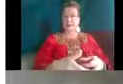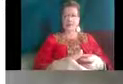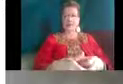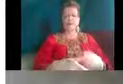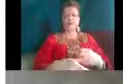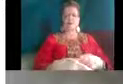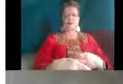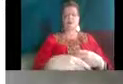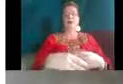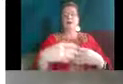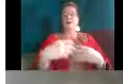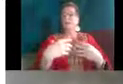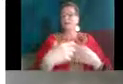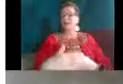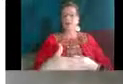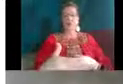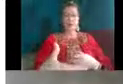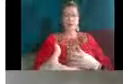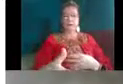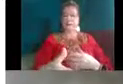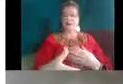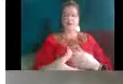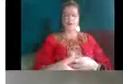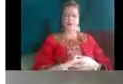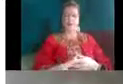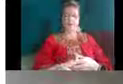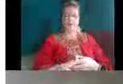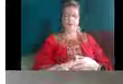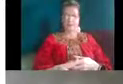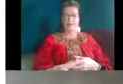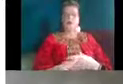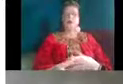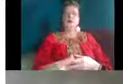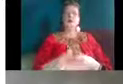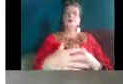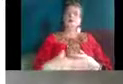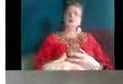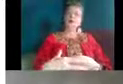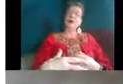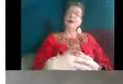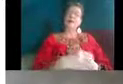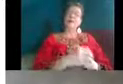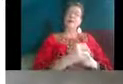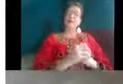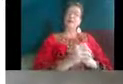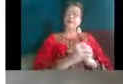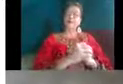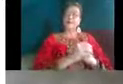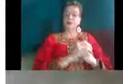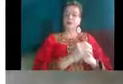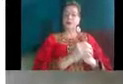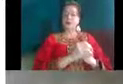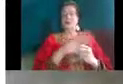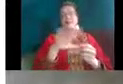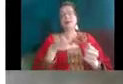system as i just mentioned um it's monitored year-round 24 7. these do have an installation